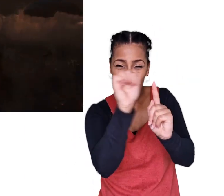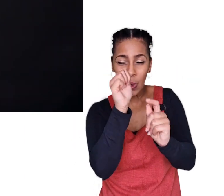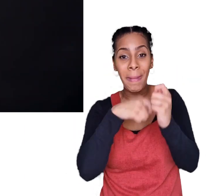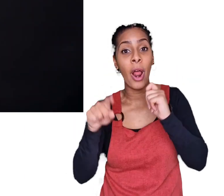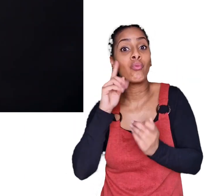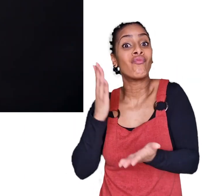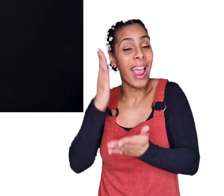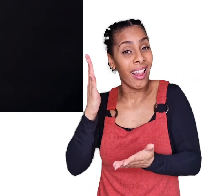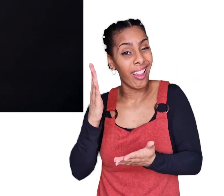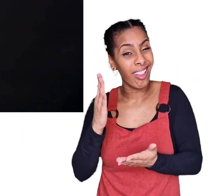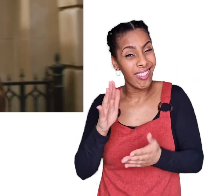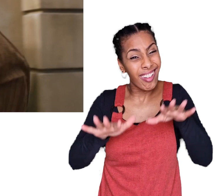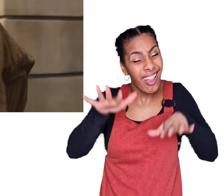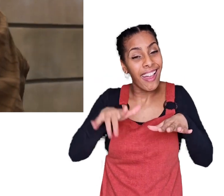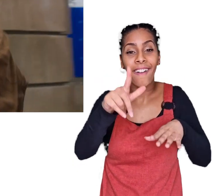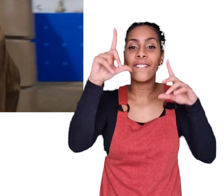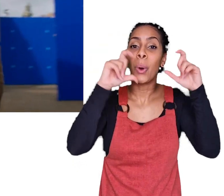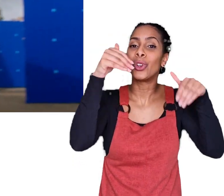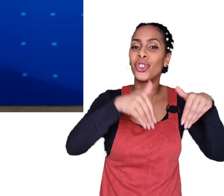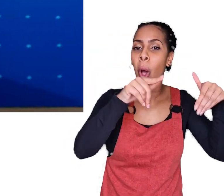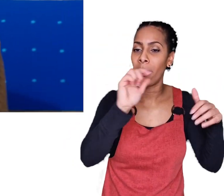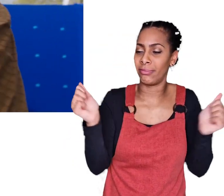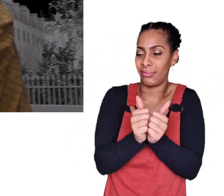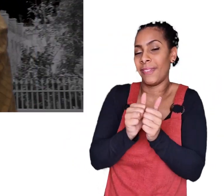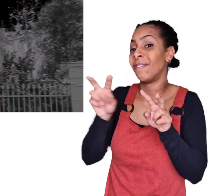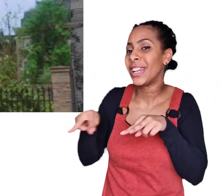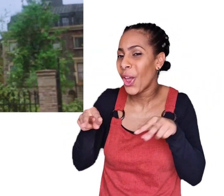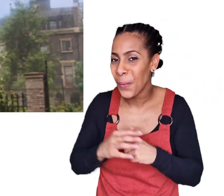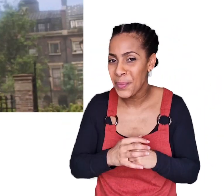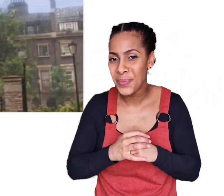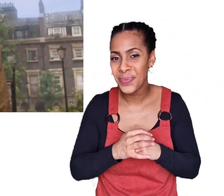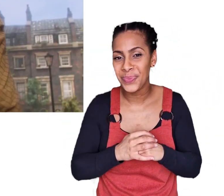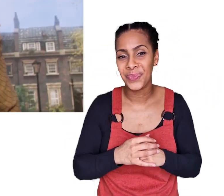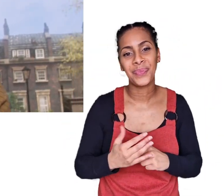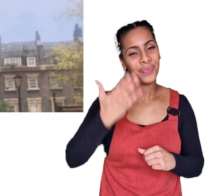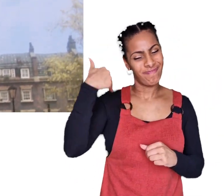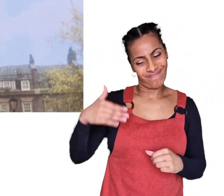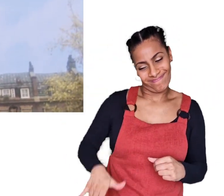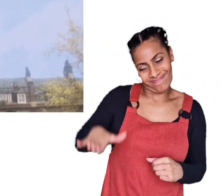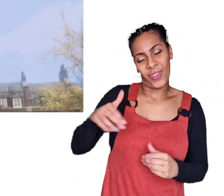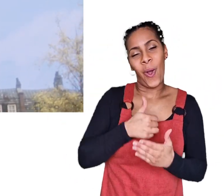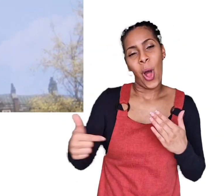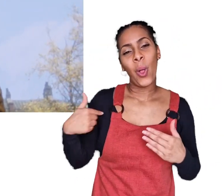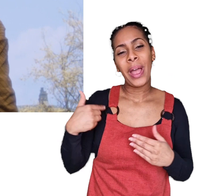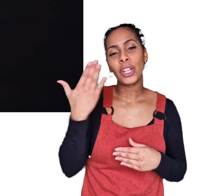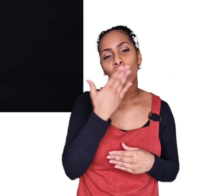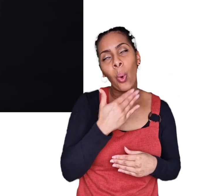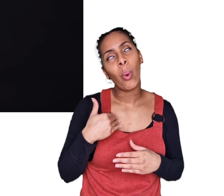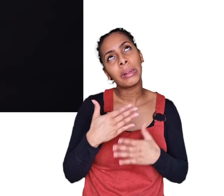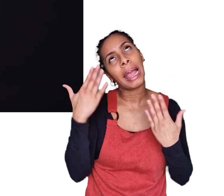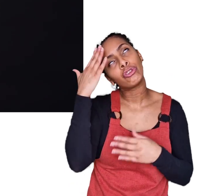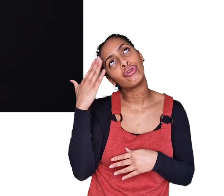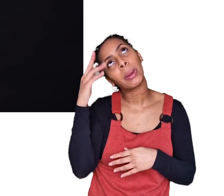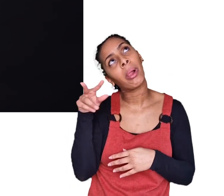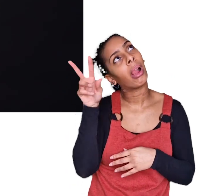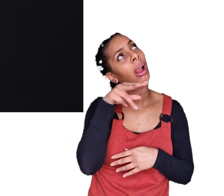a bit like Photoshop for video. When I was a very young kid, I would be a bit of a daydreamer at school, drawing a